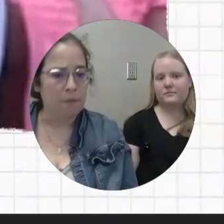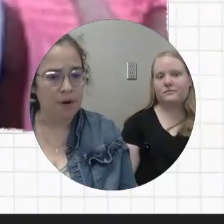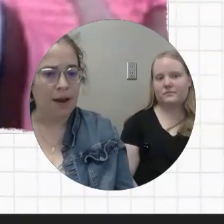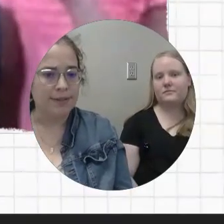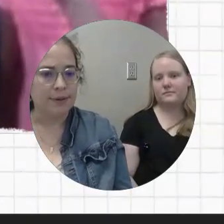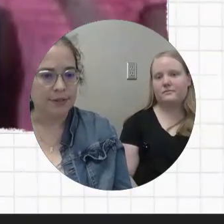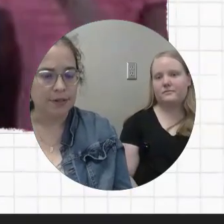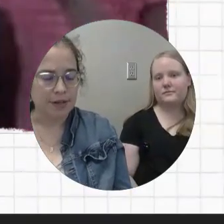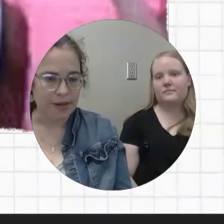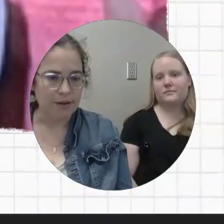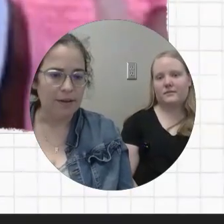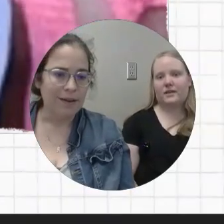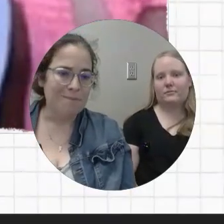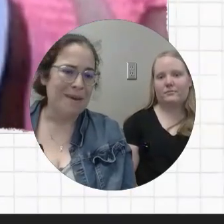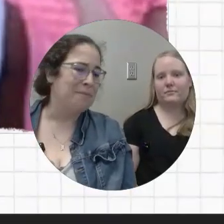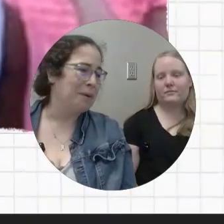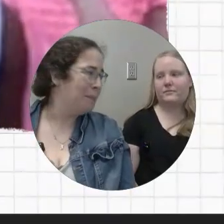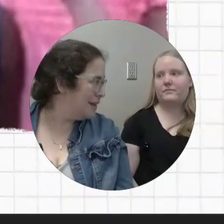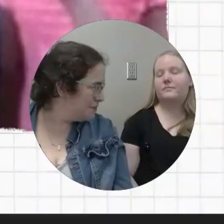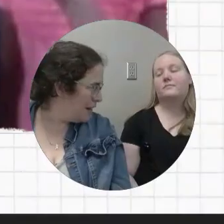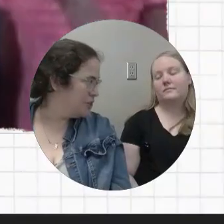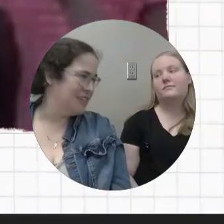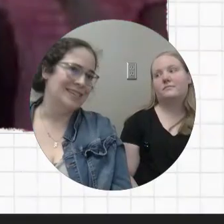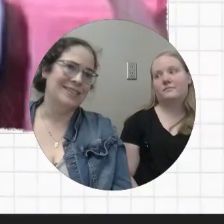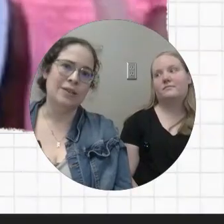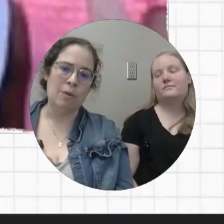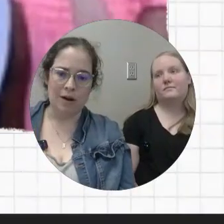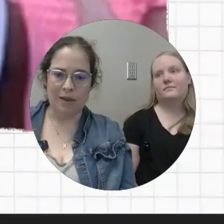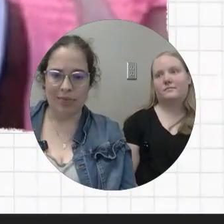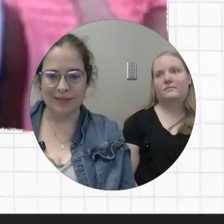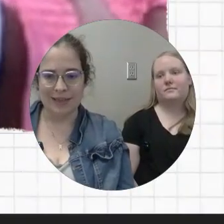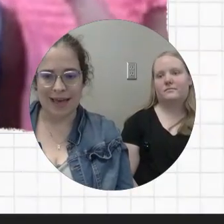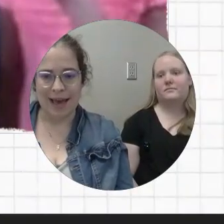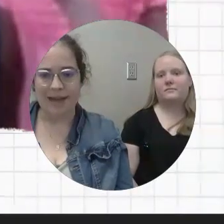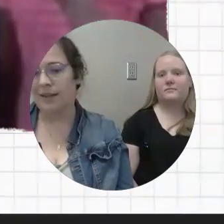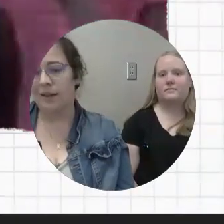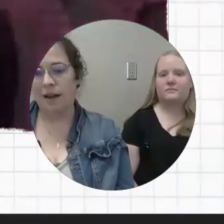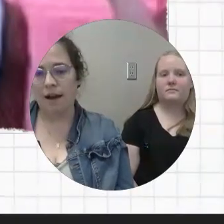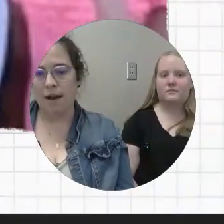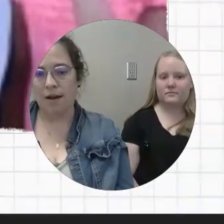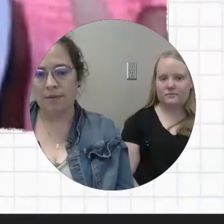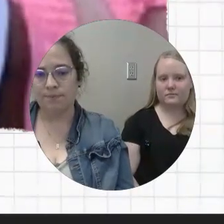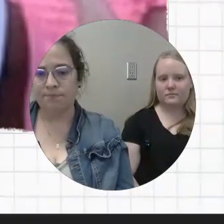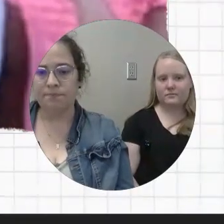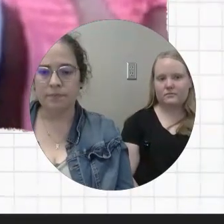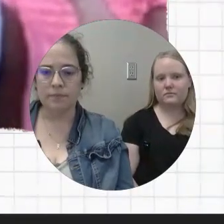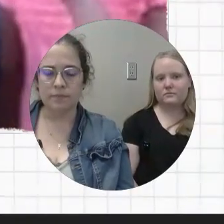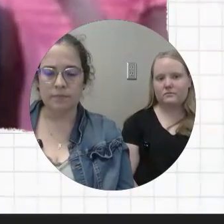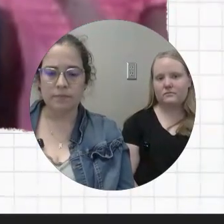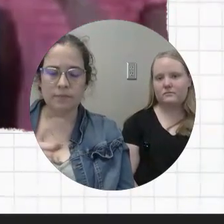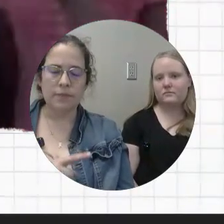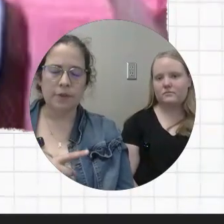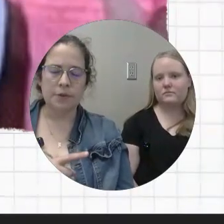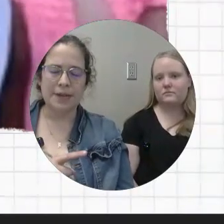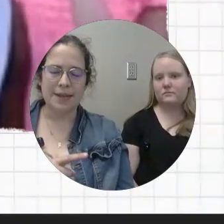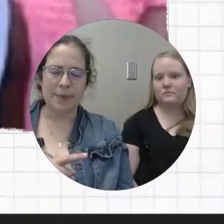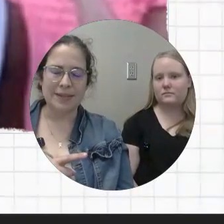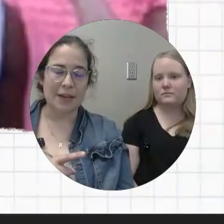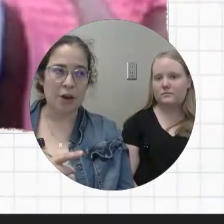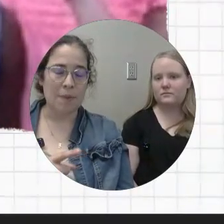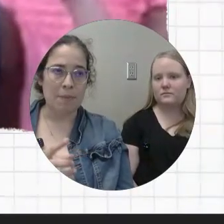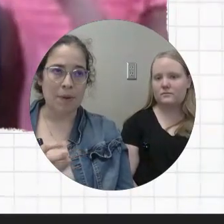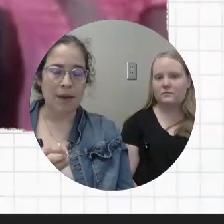they misheard something. Make sure they truly understood you before consequences are given. Make them repeat directions or things like